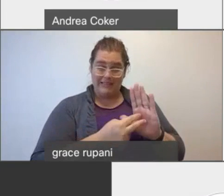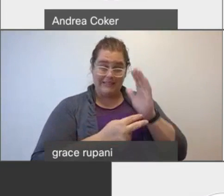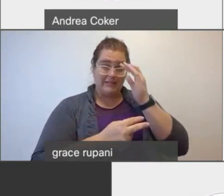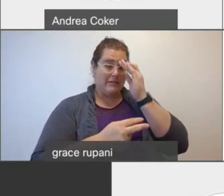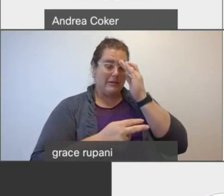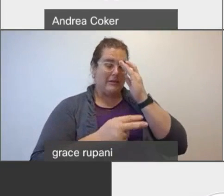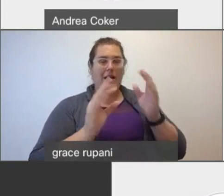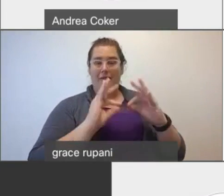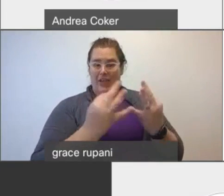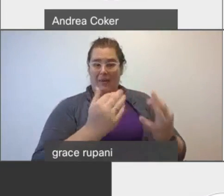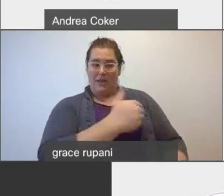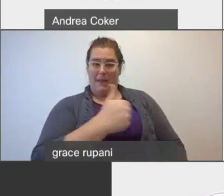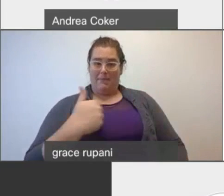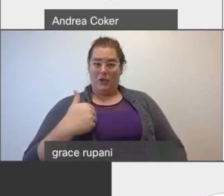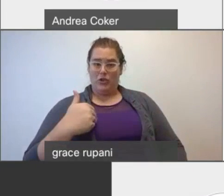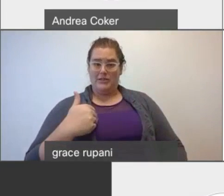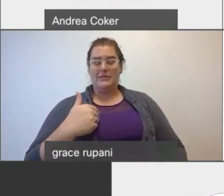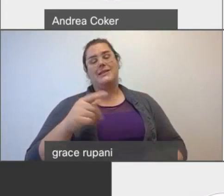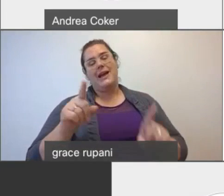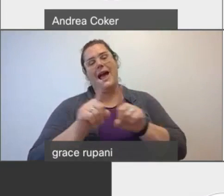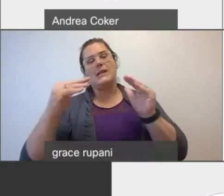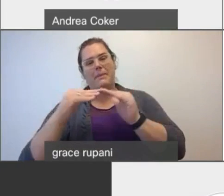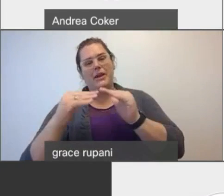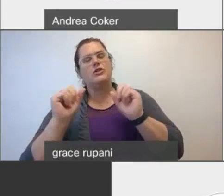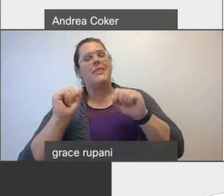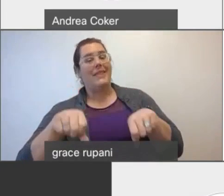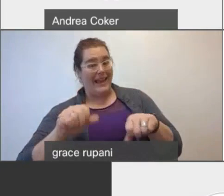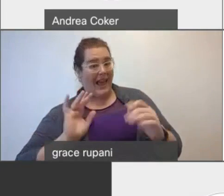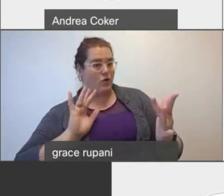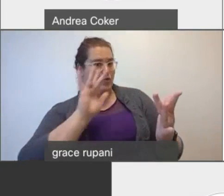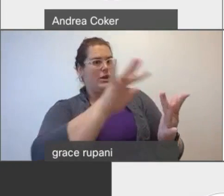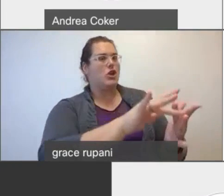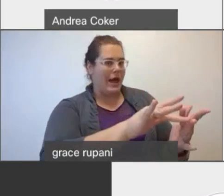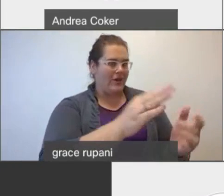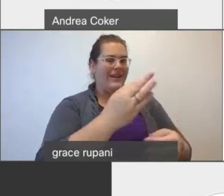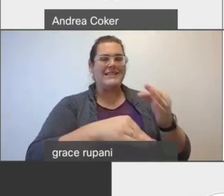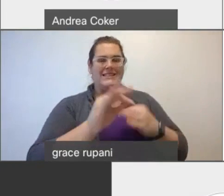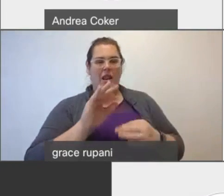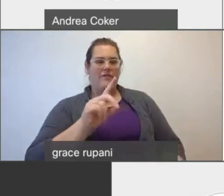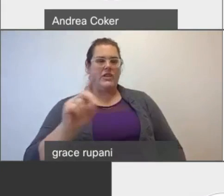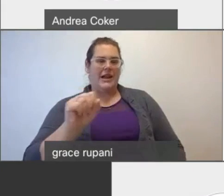the families of people we support? Because the reality is, this isn't a matter of